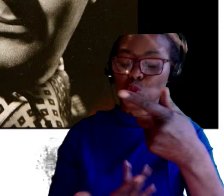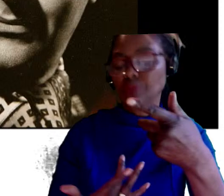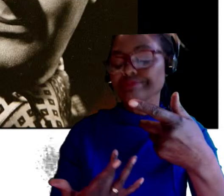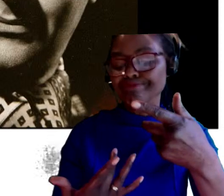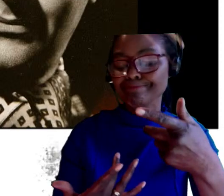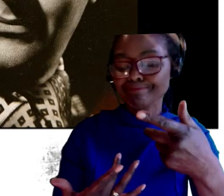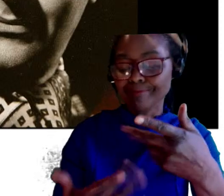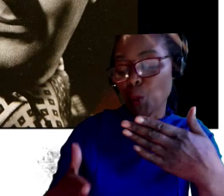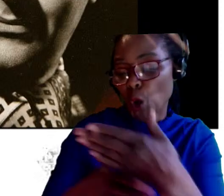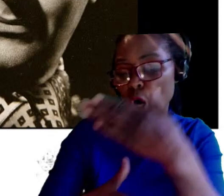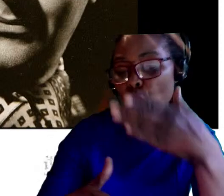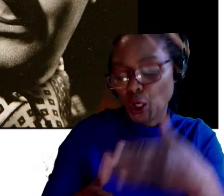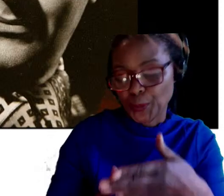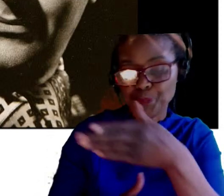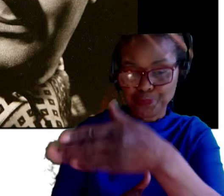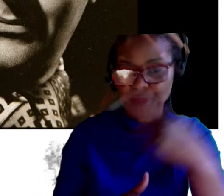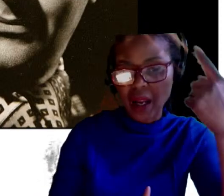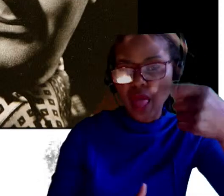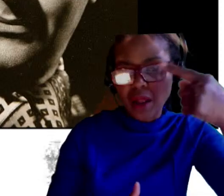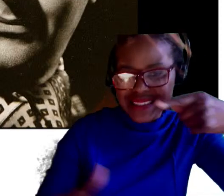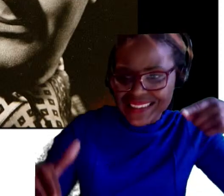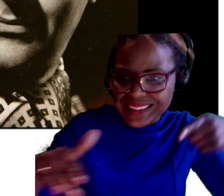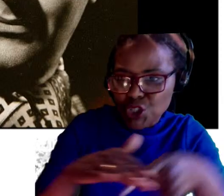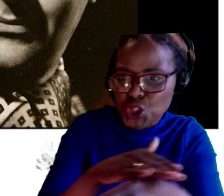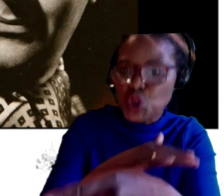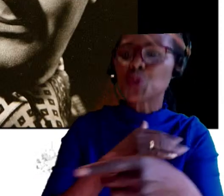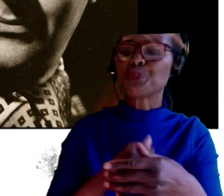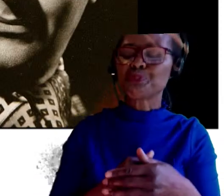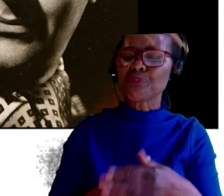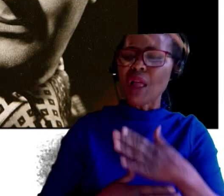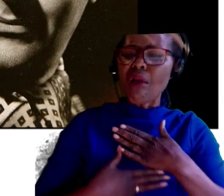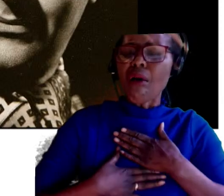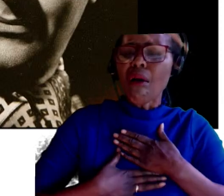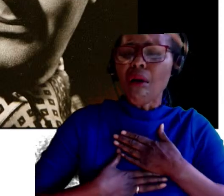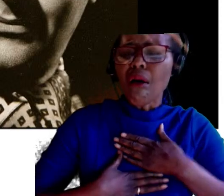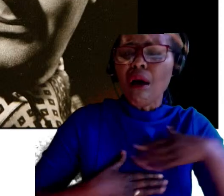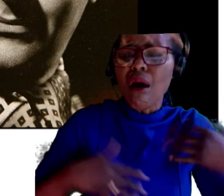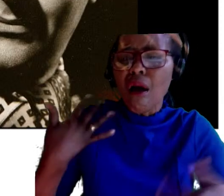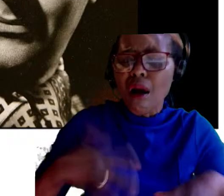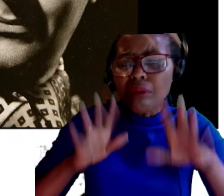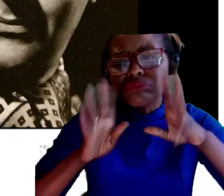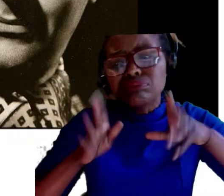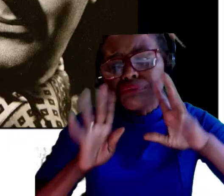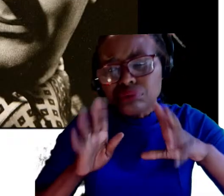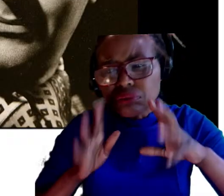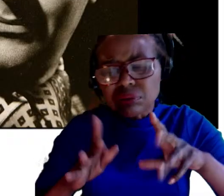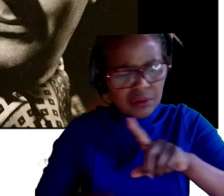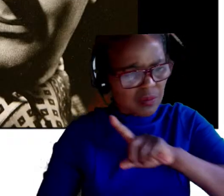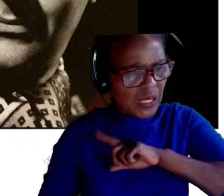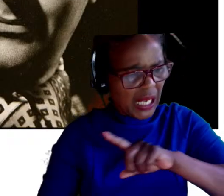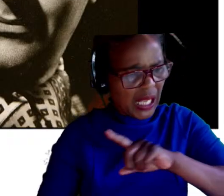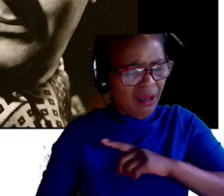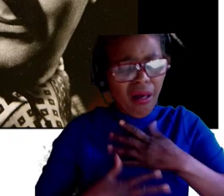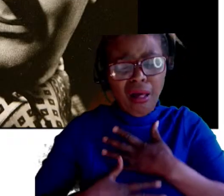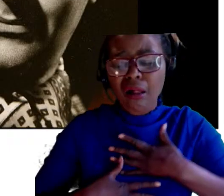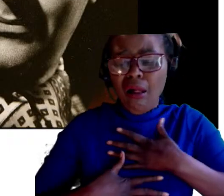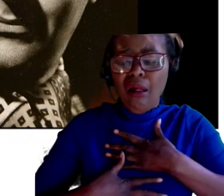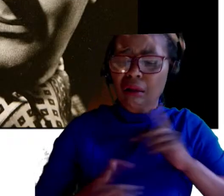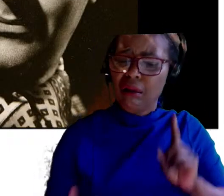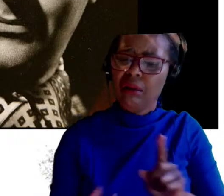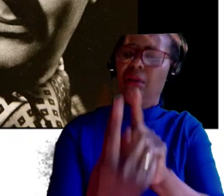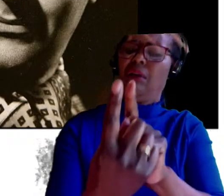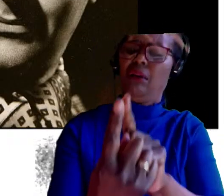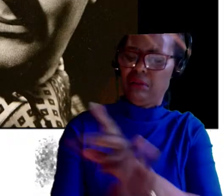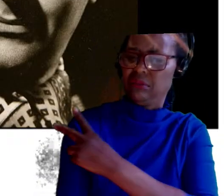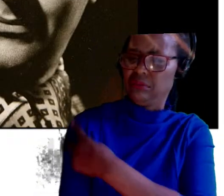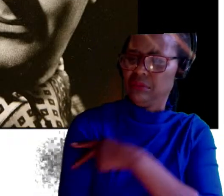suddenly heartbroken. She approaches the station staff and, distressed, she asks where the voice